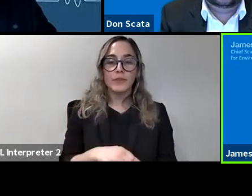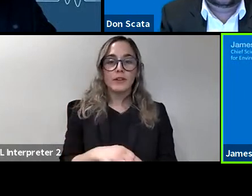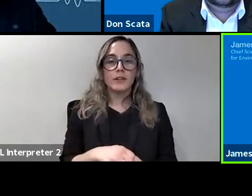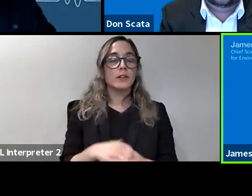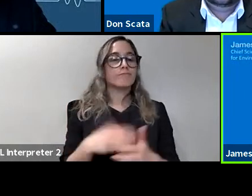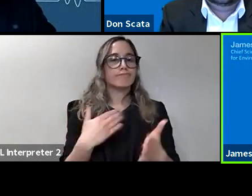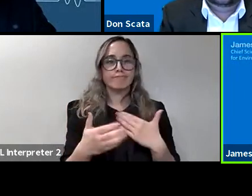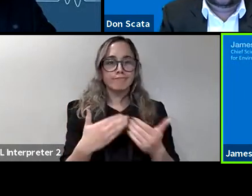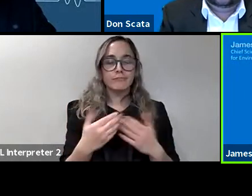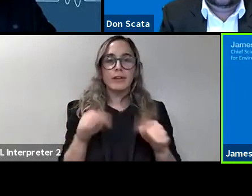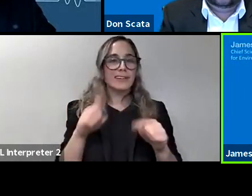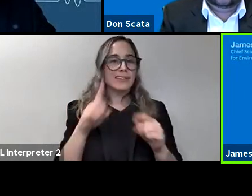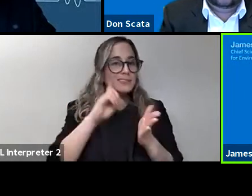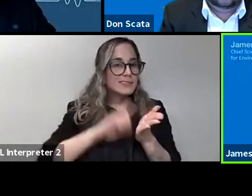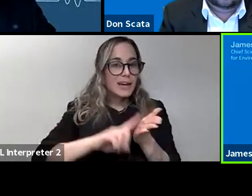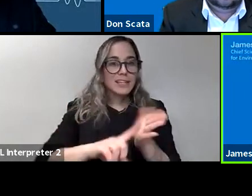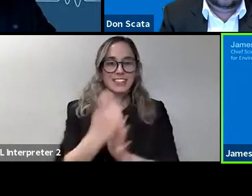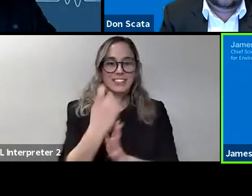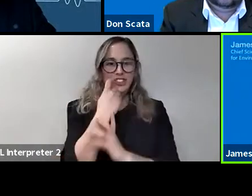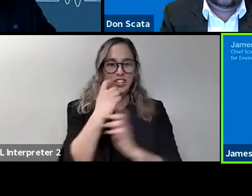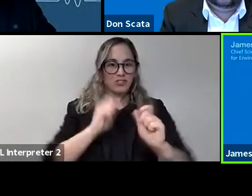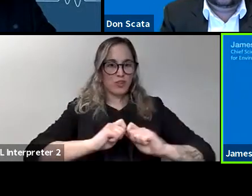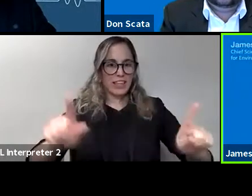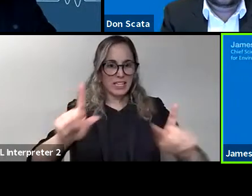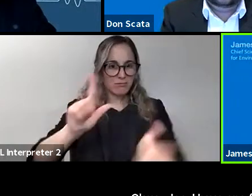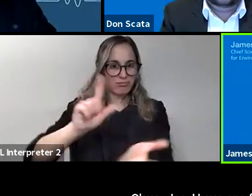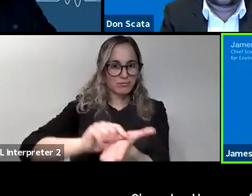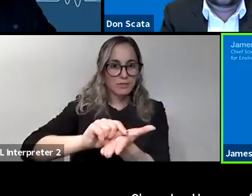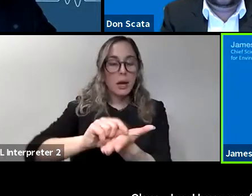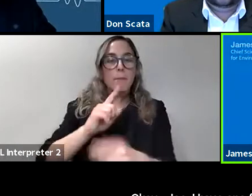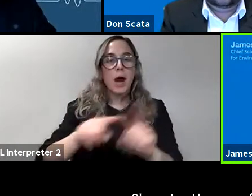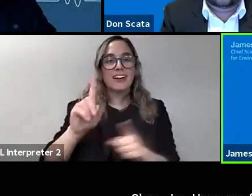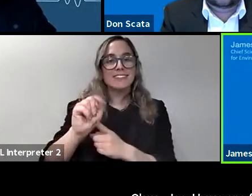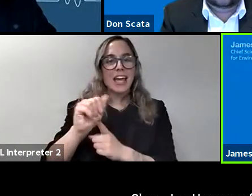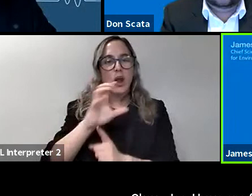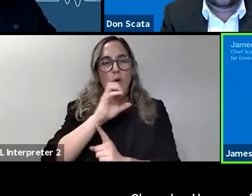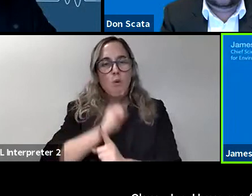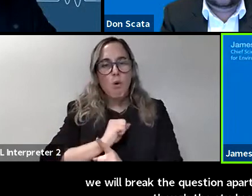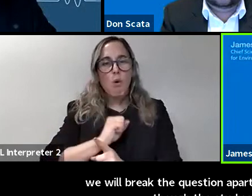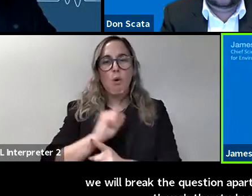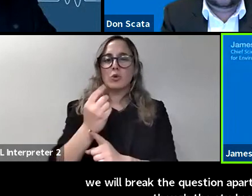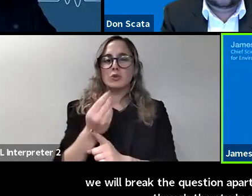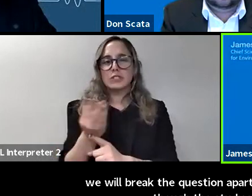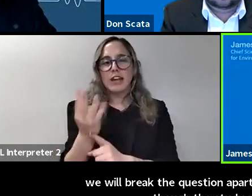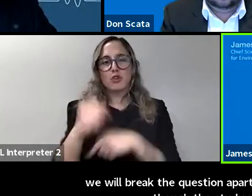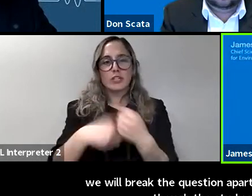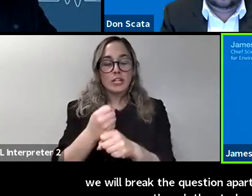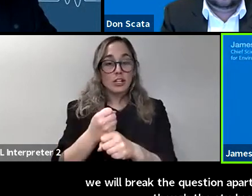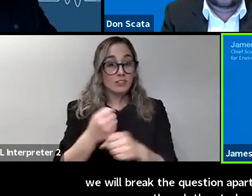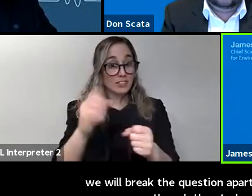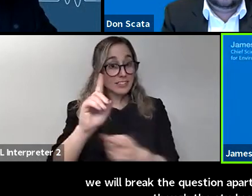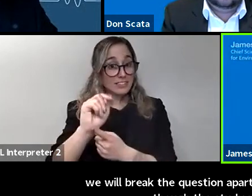the study was just released, the data is several years old. Is the data still valid?